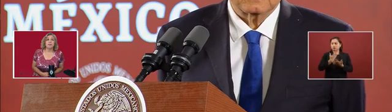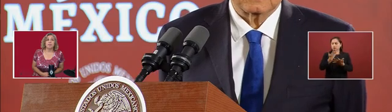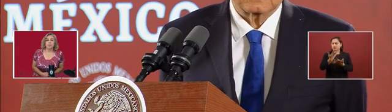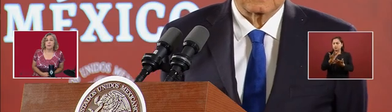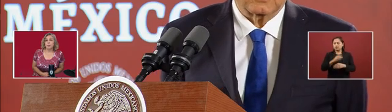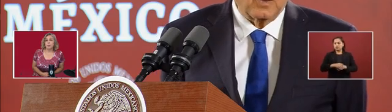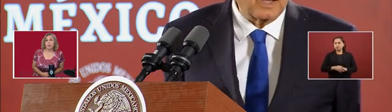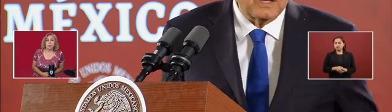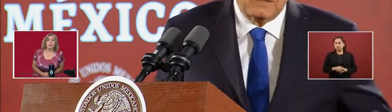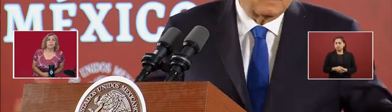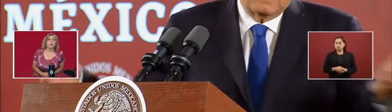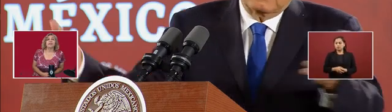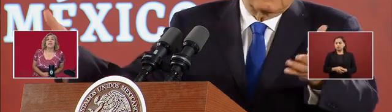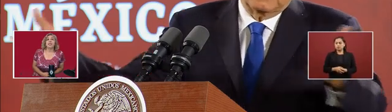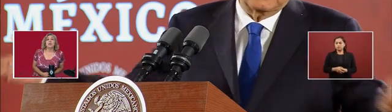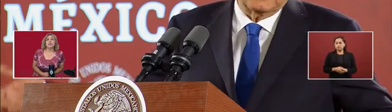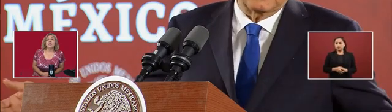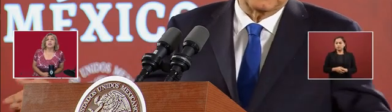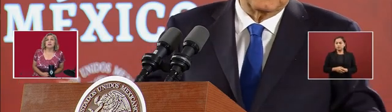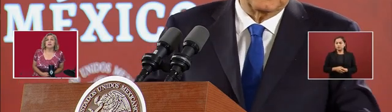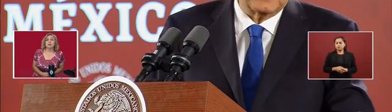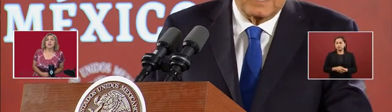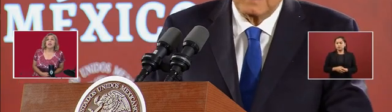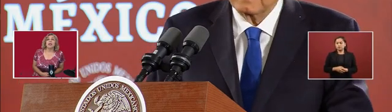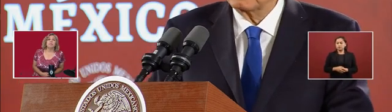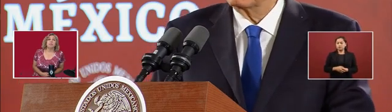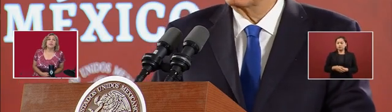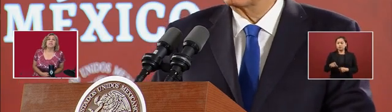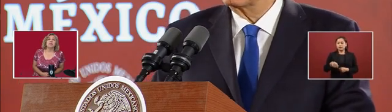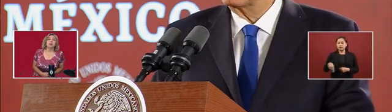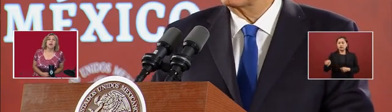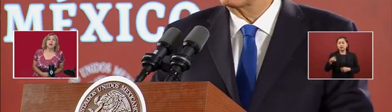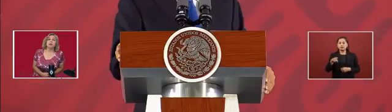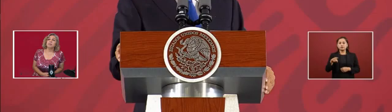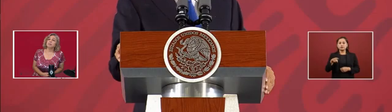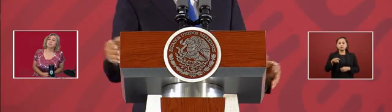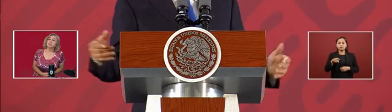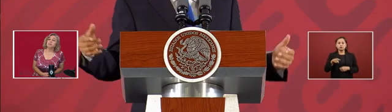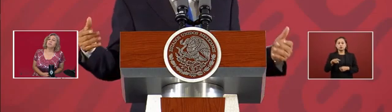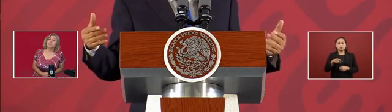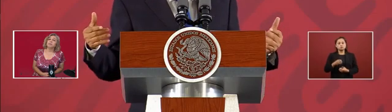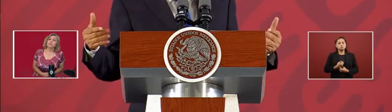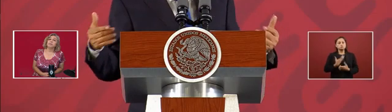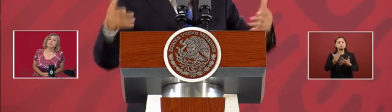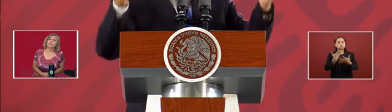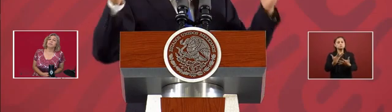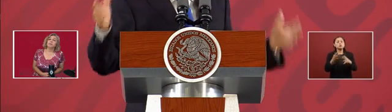transformation. Would you be willing to do this request from the